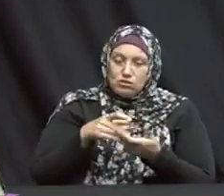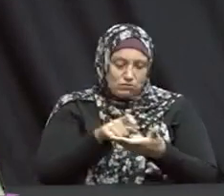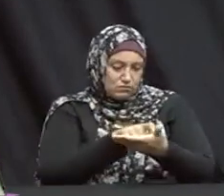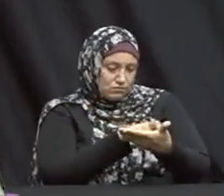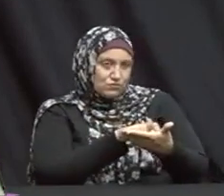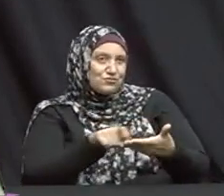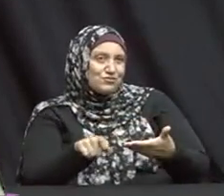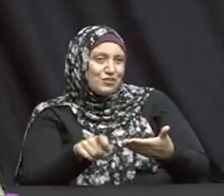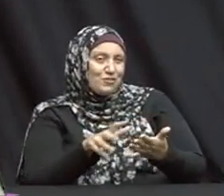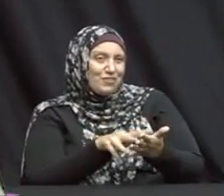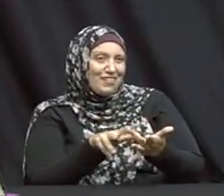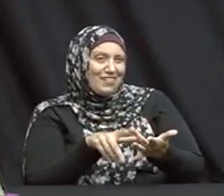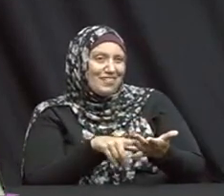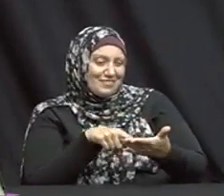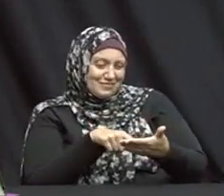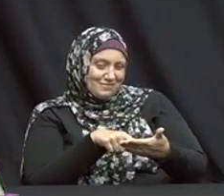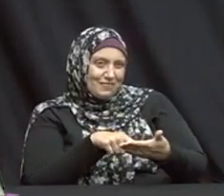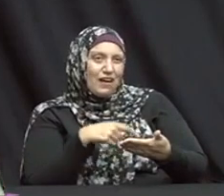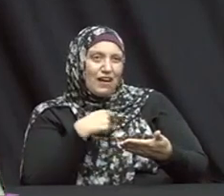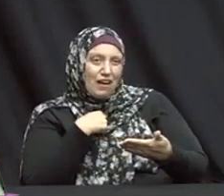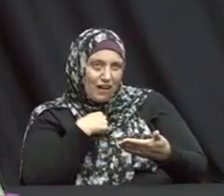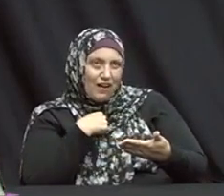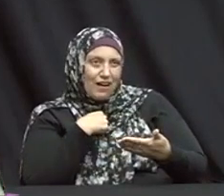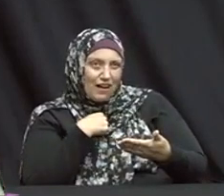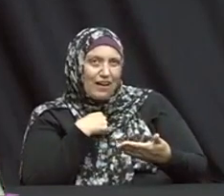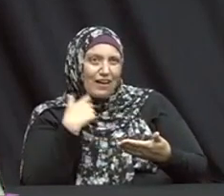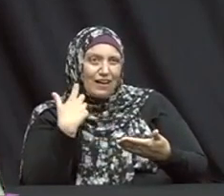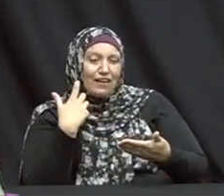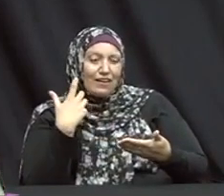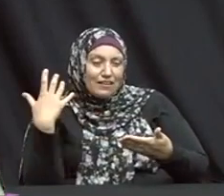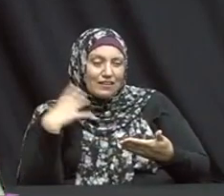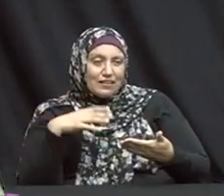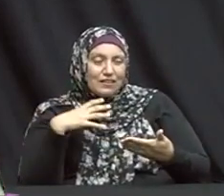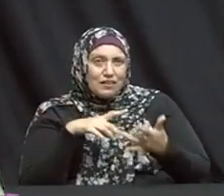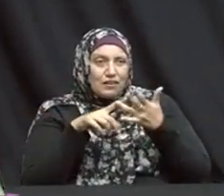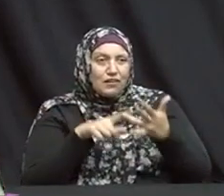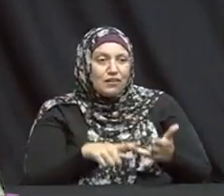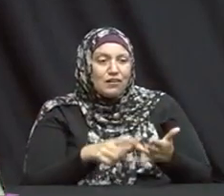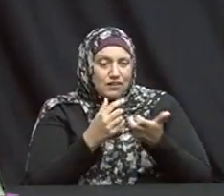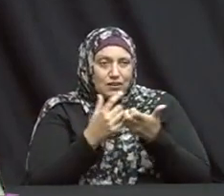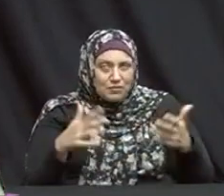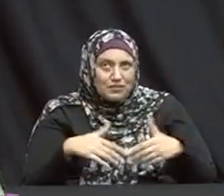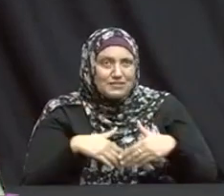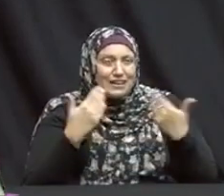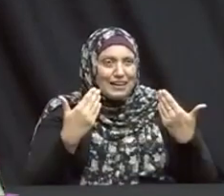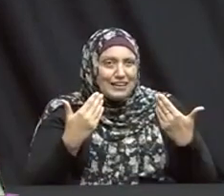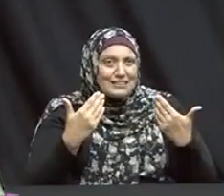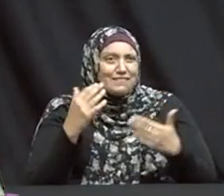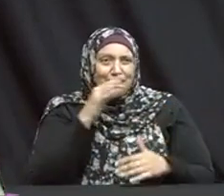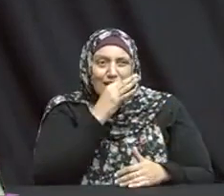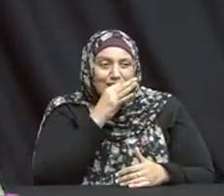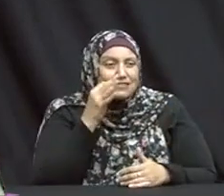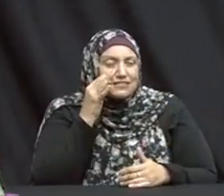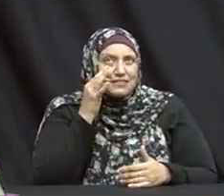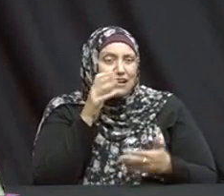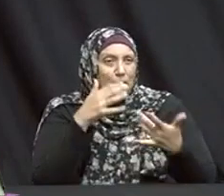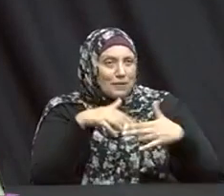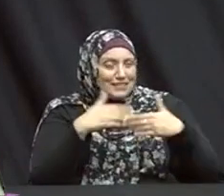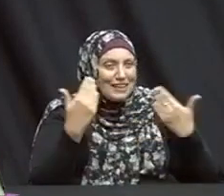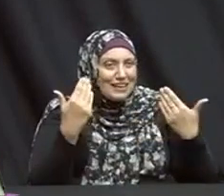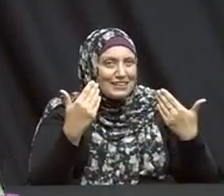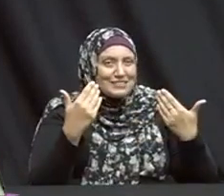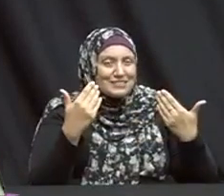certain years or months or days of Salat, fasting, or any kafara. I have to write it in my will as well. And